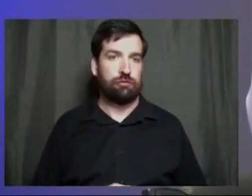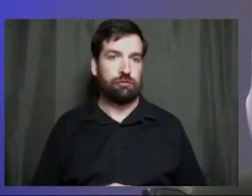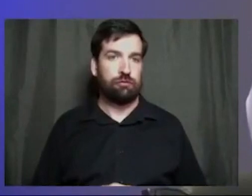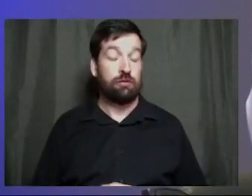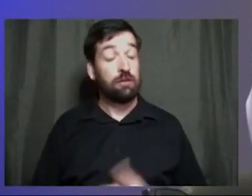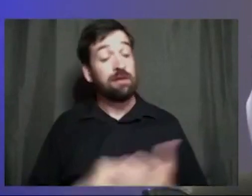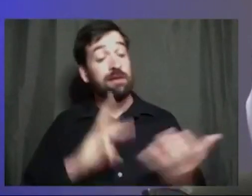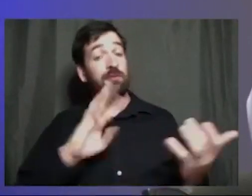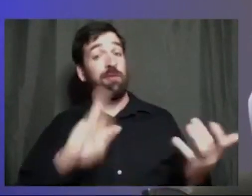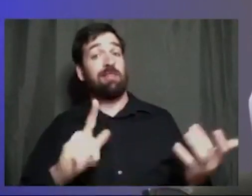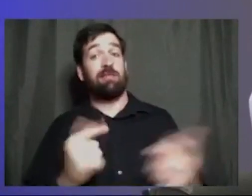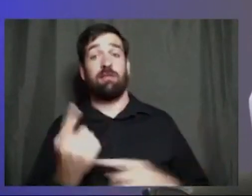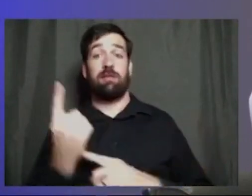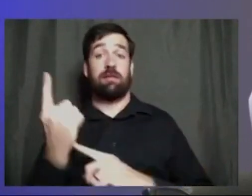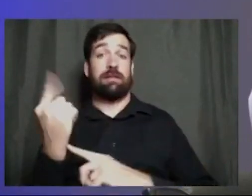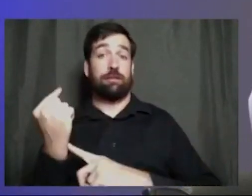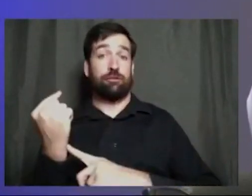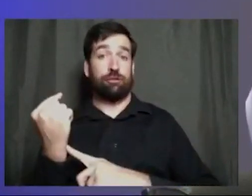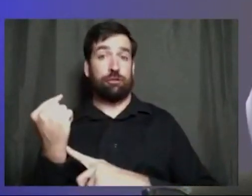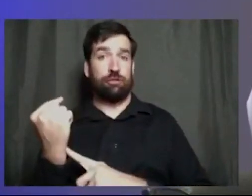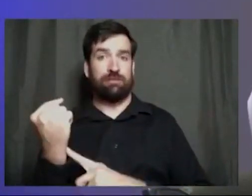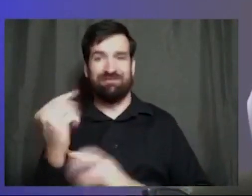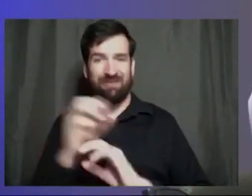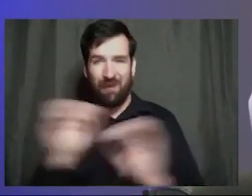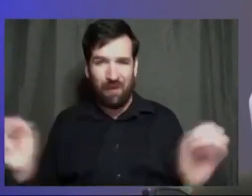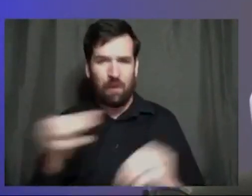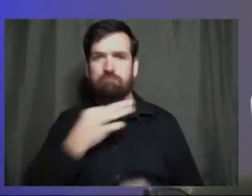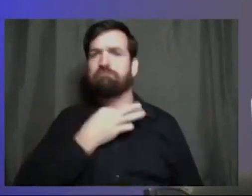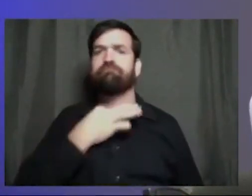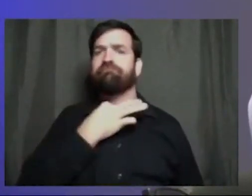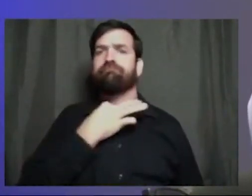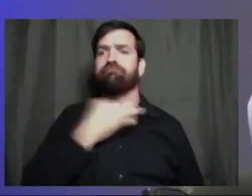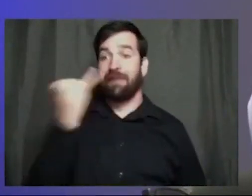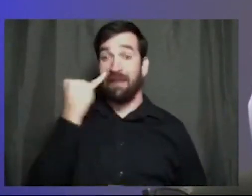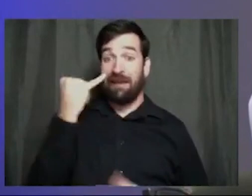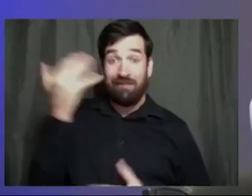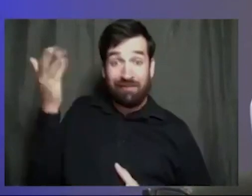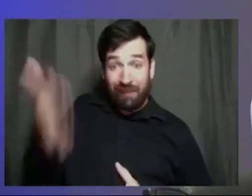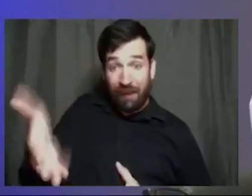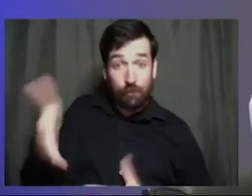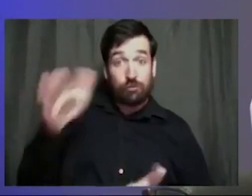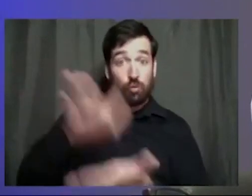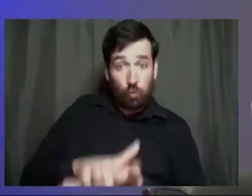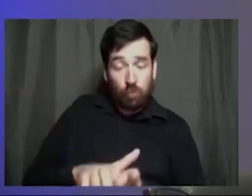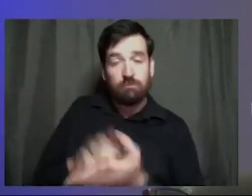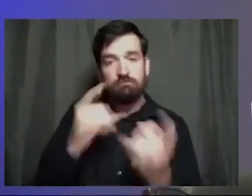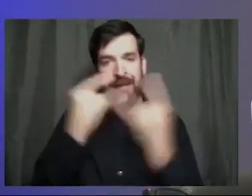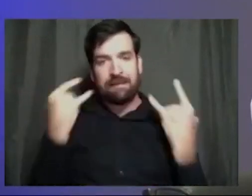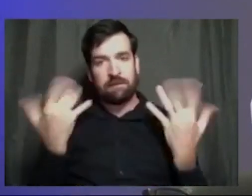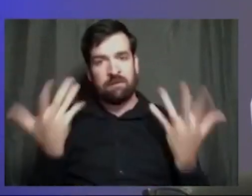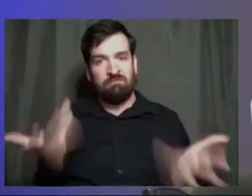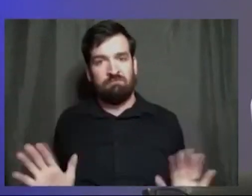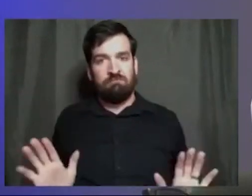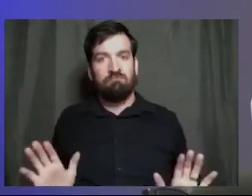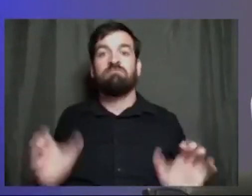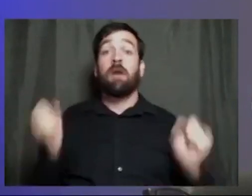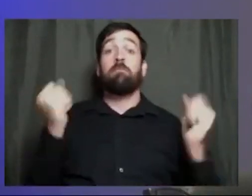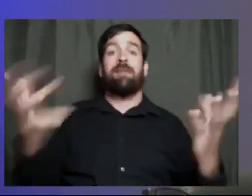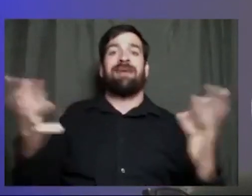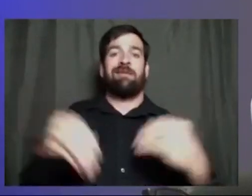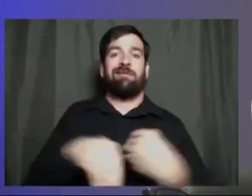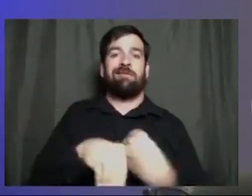last school season, there was not a question. If kids were in school, they were masked, right? There was also a lot of hybrid and different things happening.